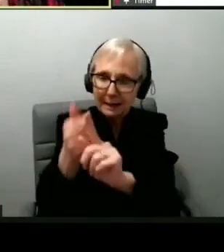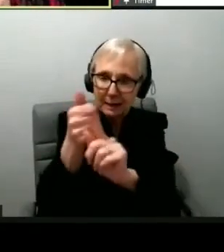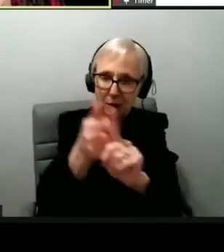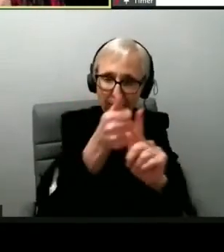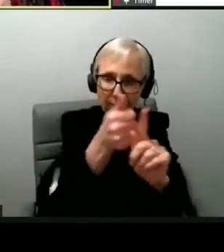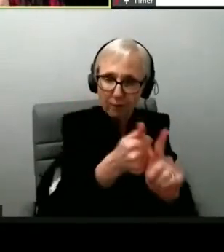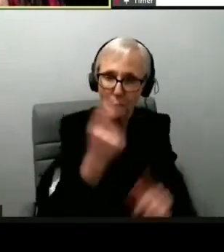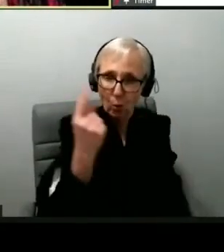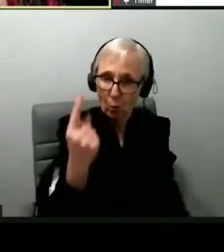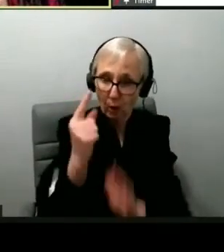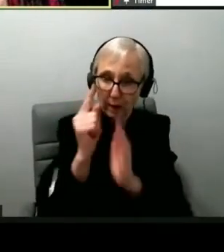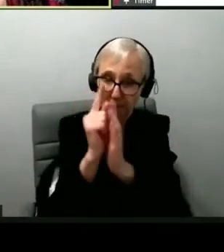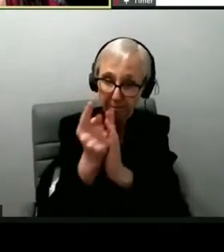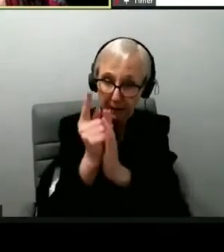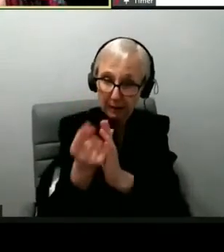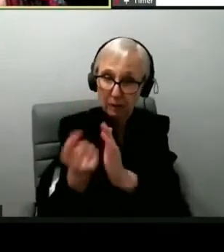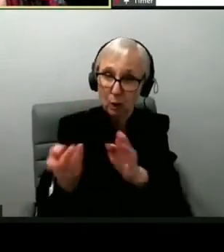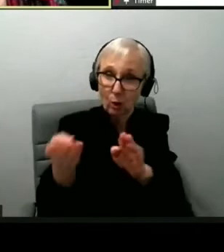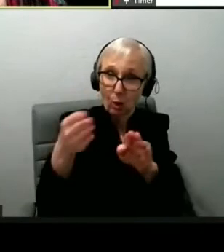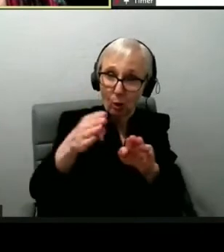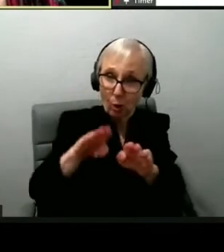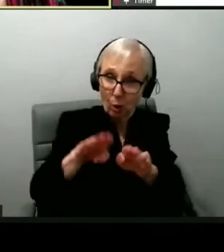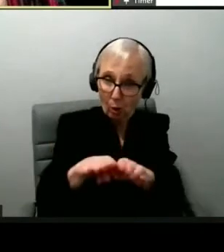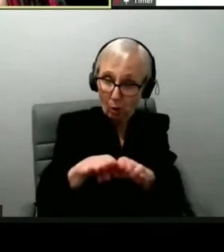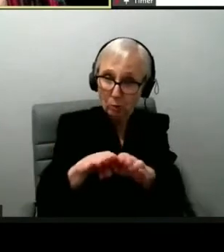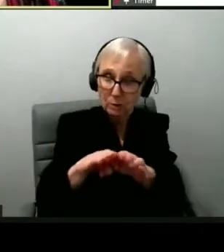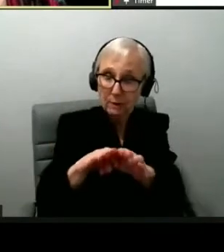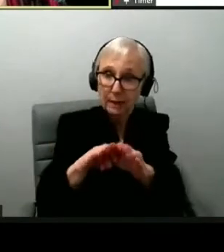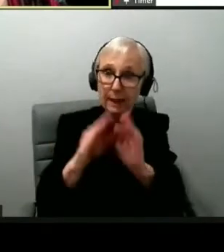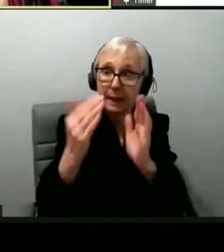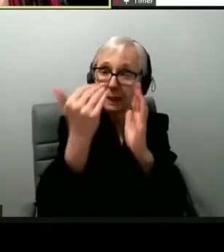to close out, and we're going to do that in ballot order,